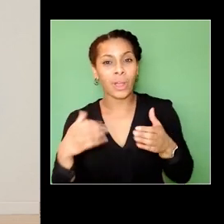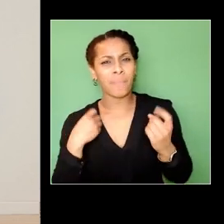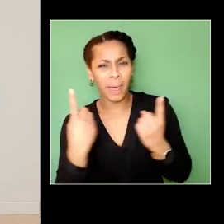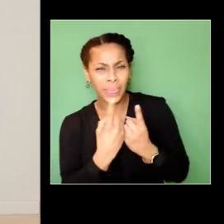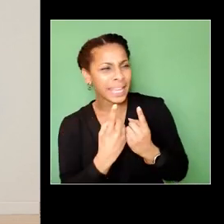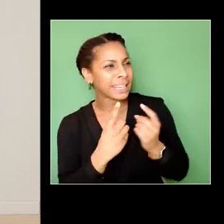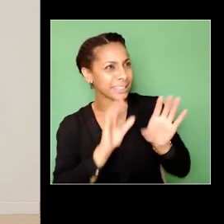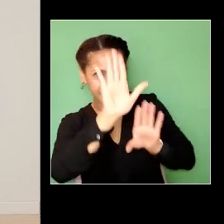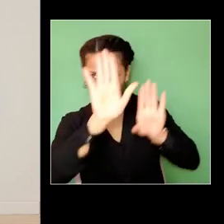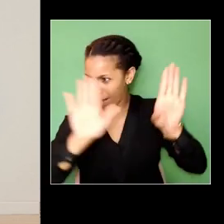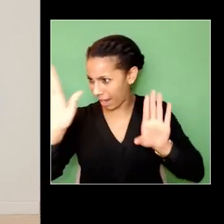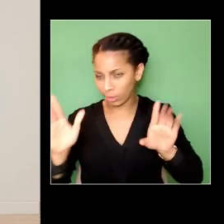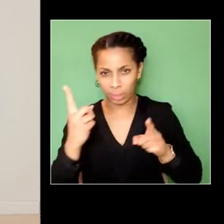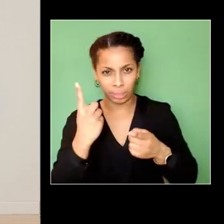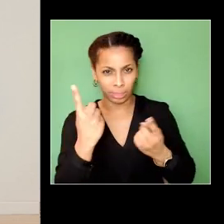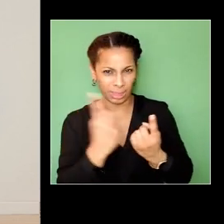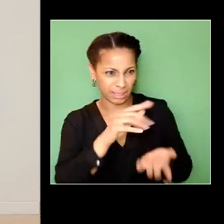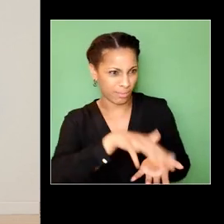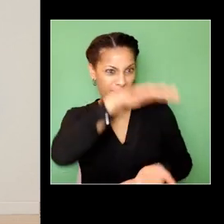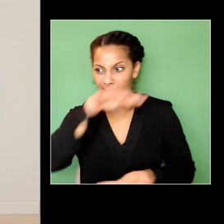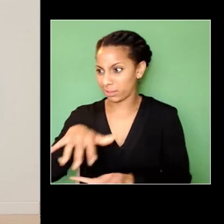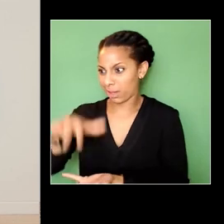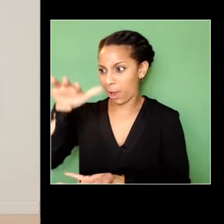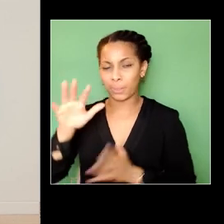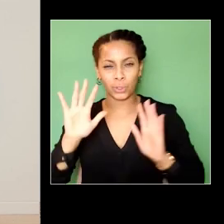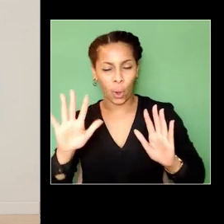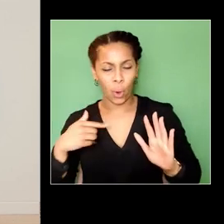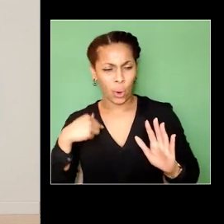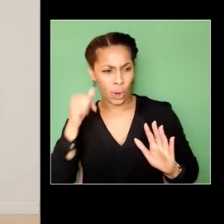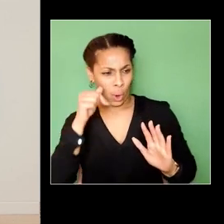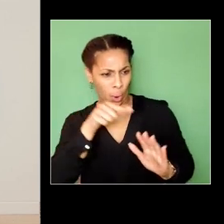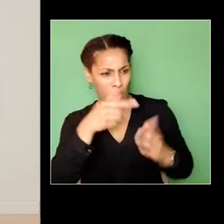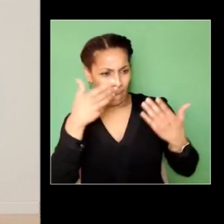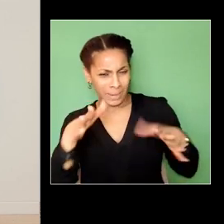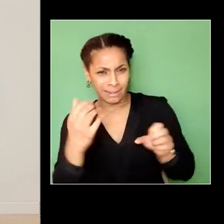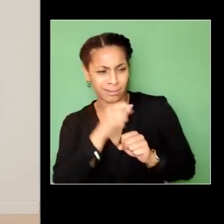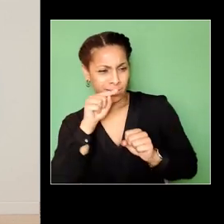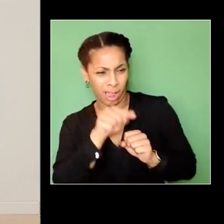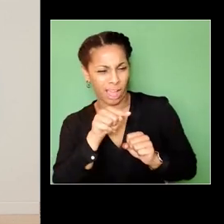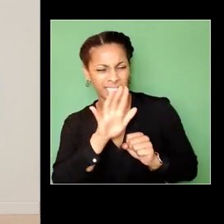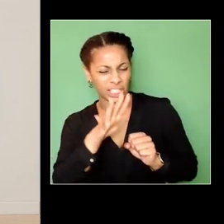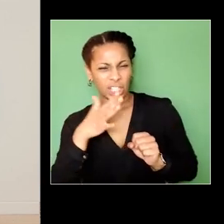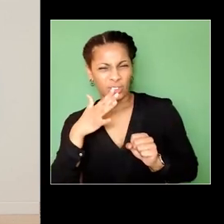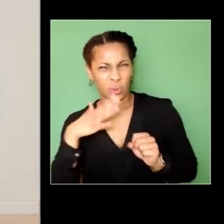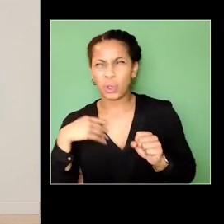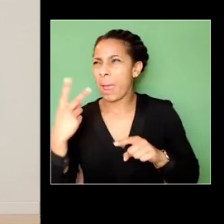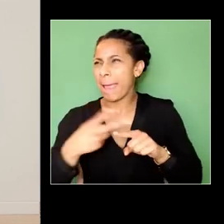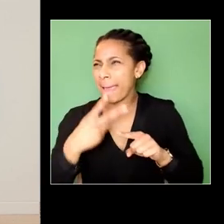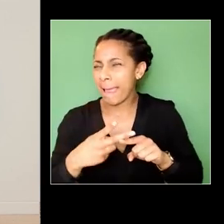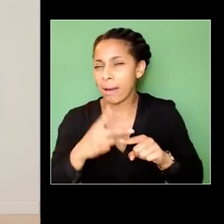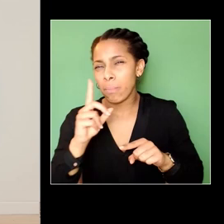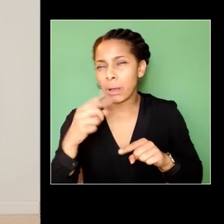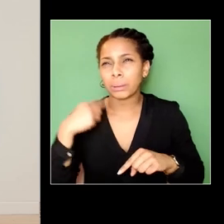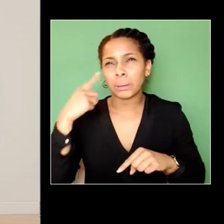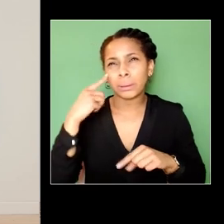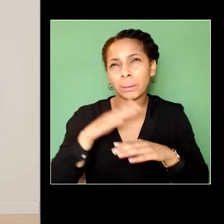I'm always thinking, okay, that I've this is what I have done, so I don't want to do that again, but I'm thinking about it in relation to what I'm